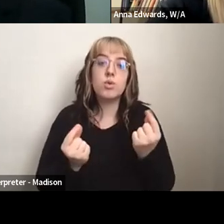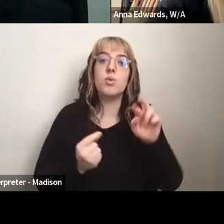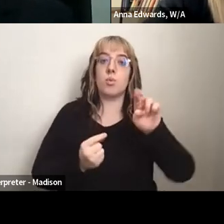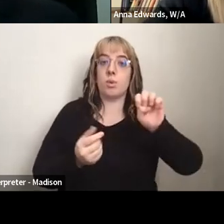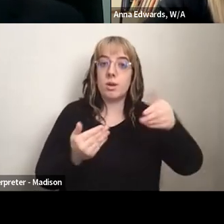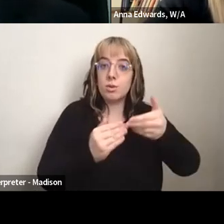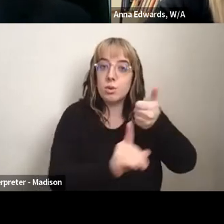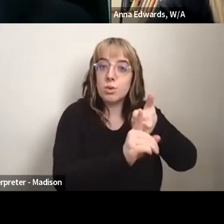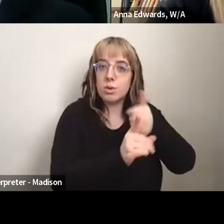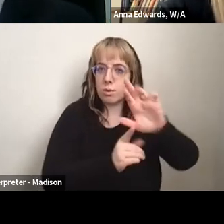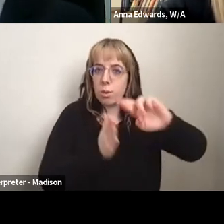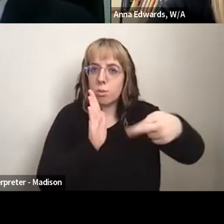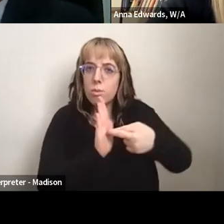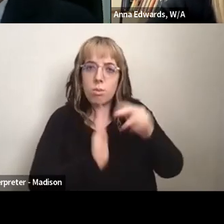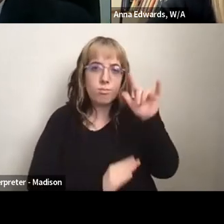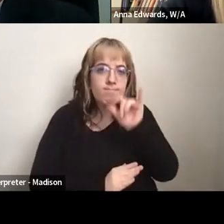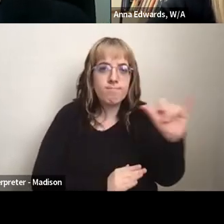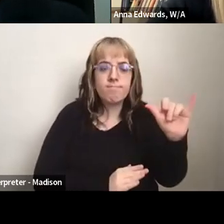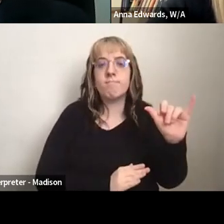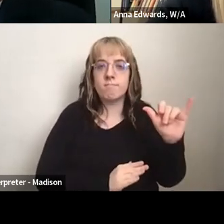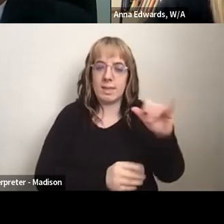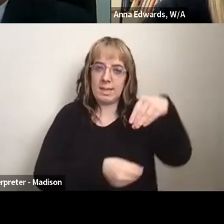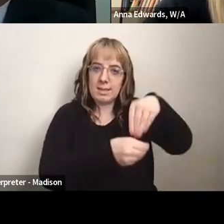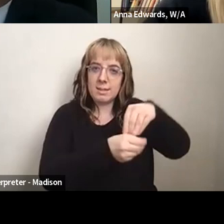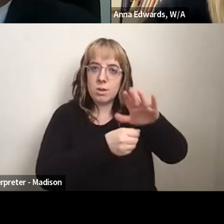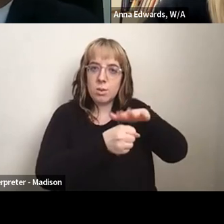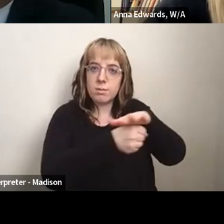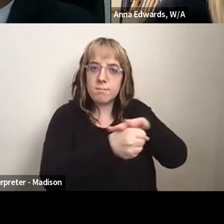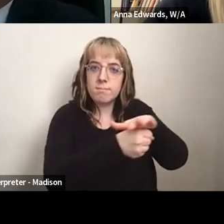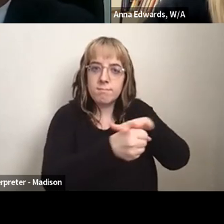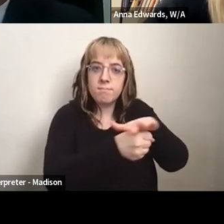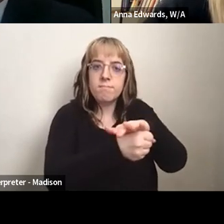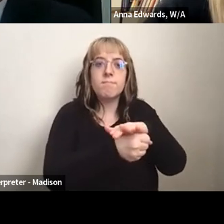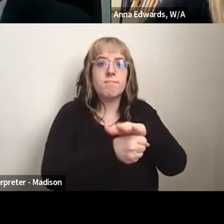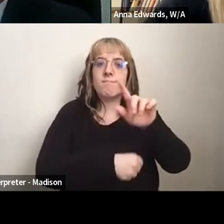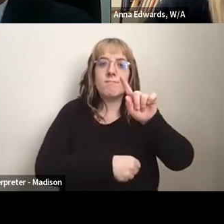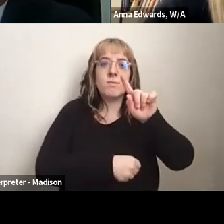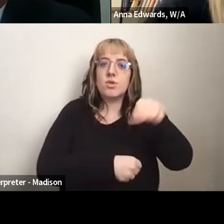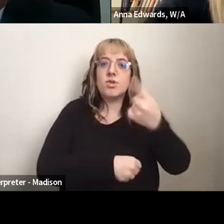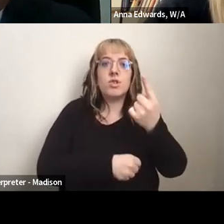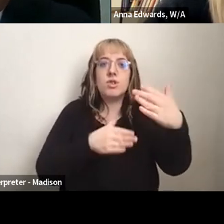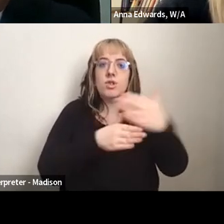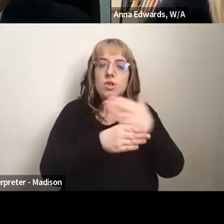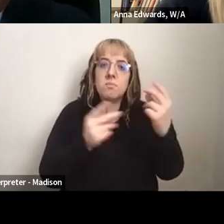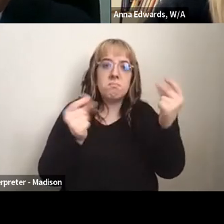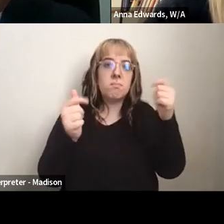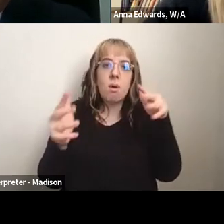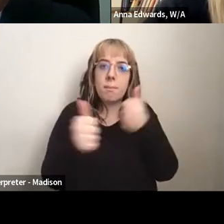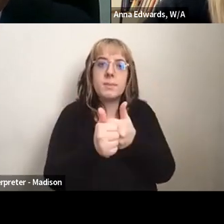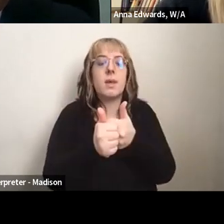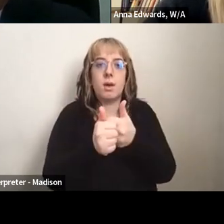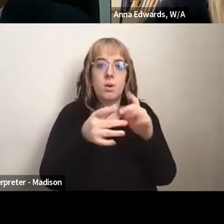yourself and your role in your districts, and just share a quick update